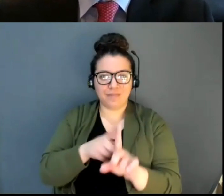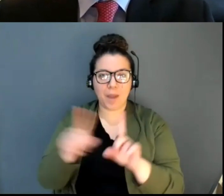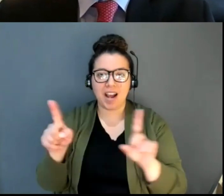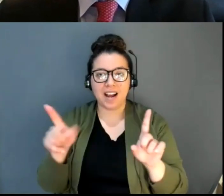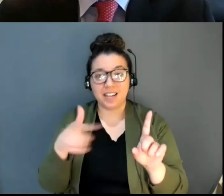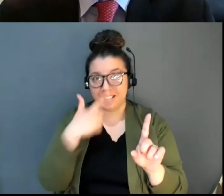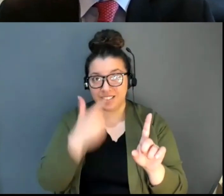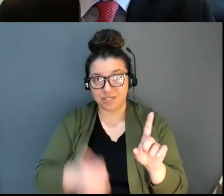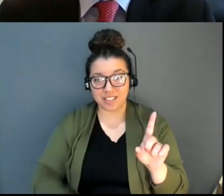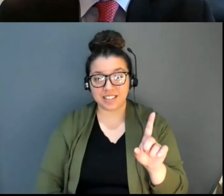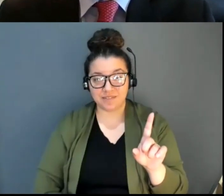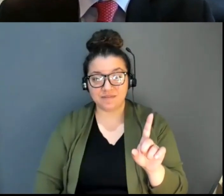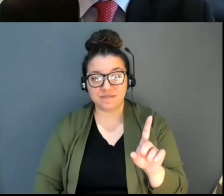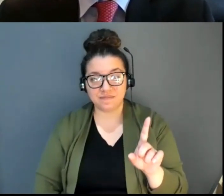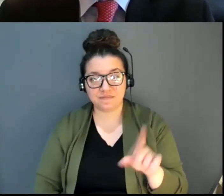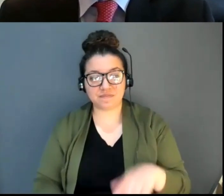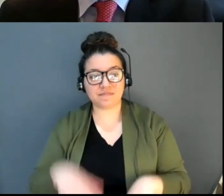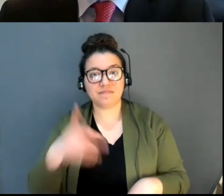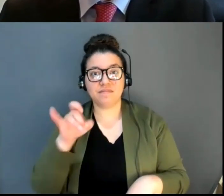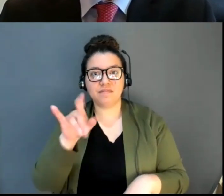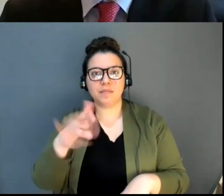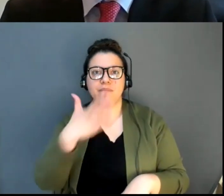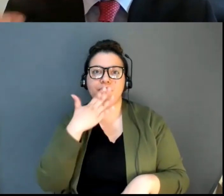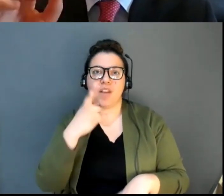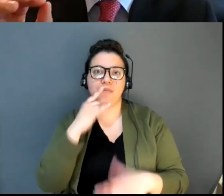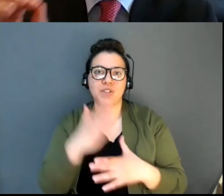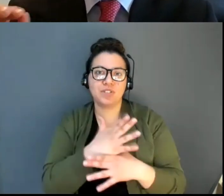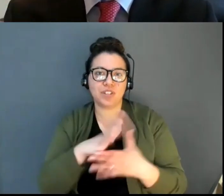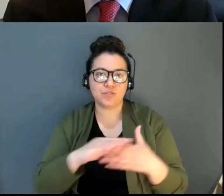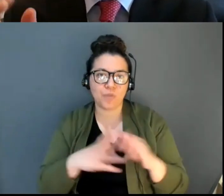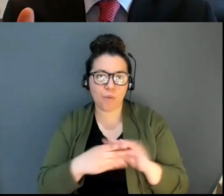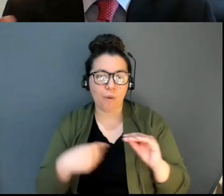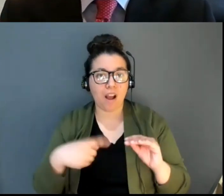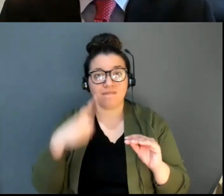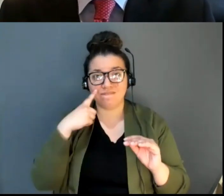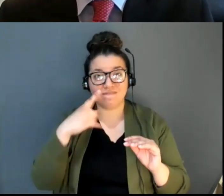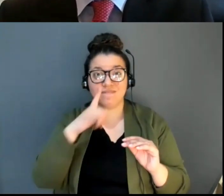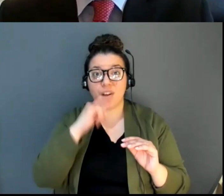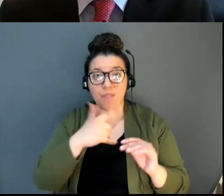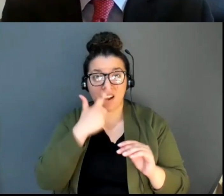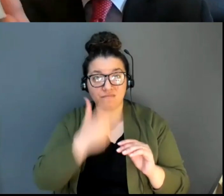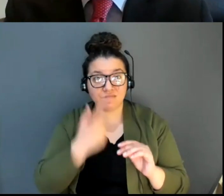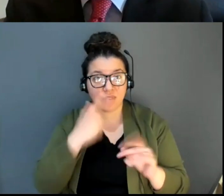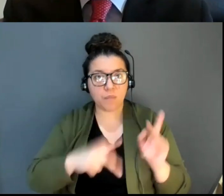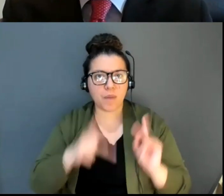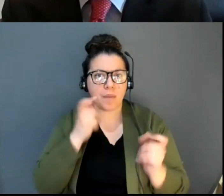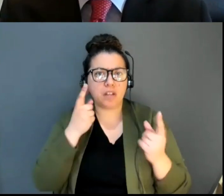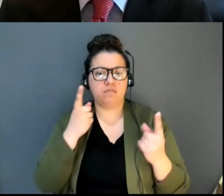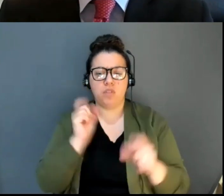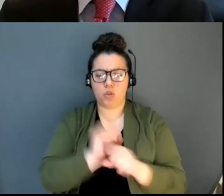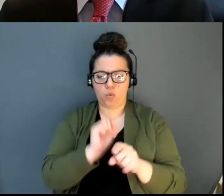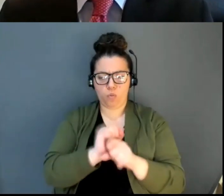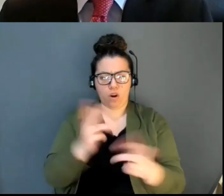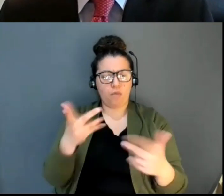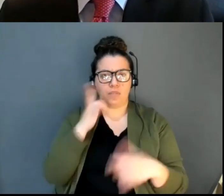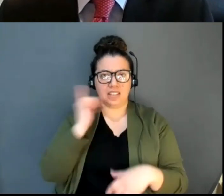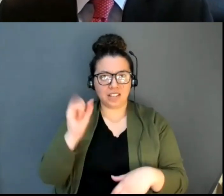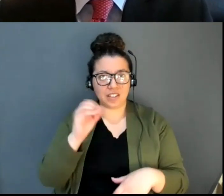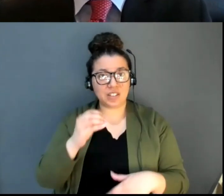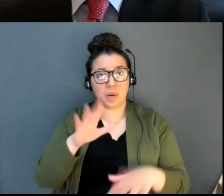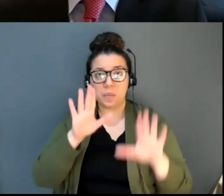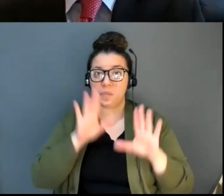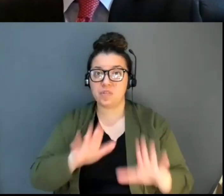So thank you both for sharing those stories. I think it's important for students to really understand, like, what is the work? And you gave great